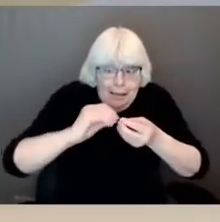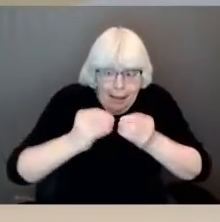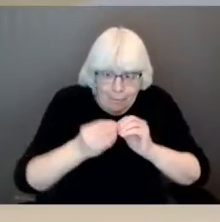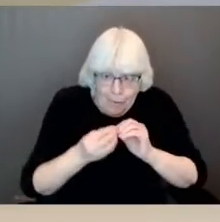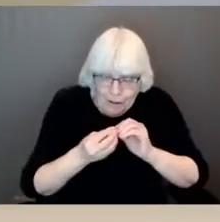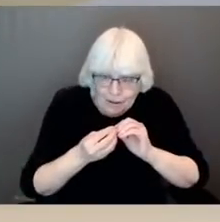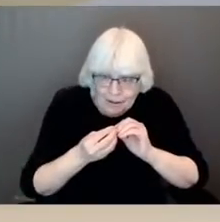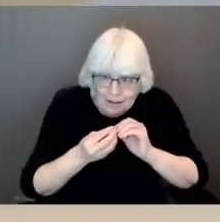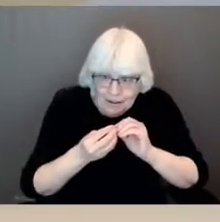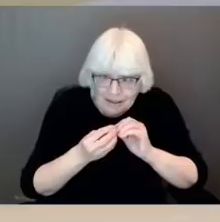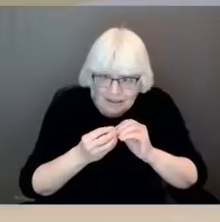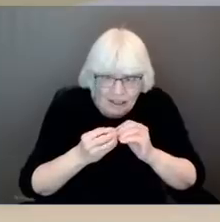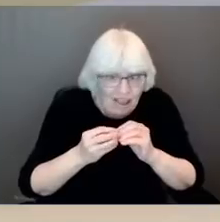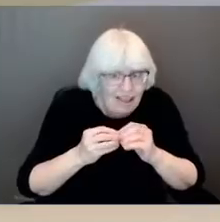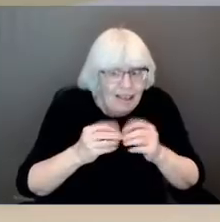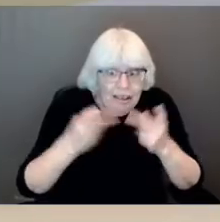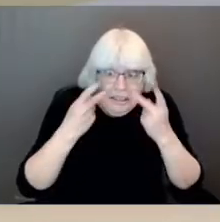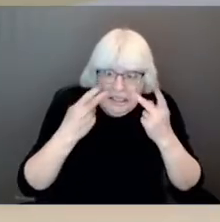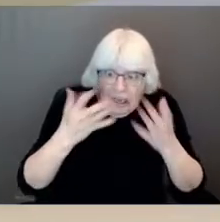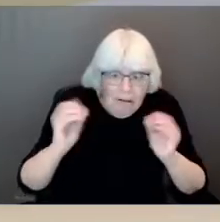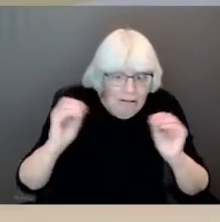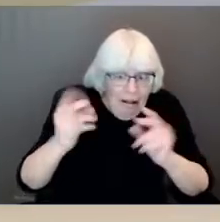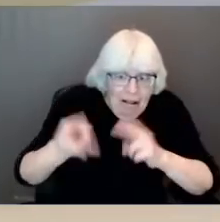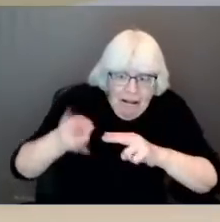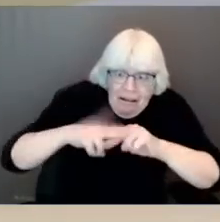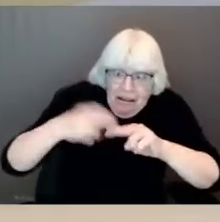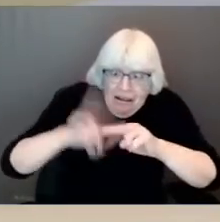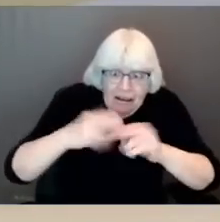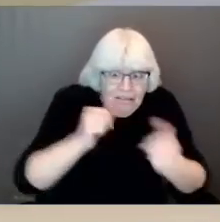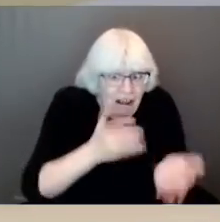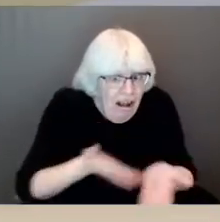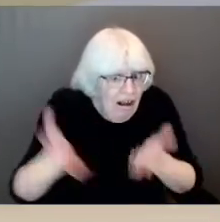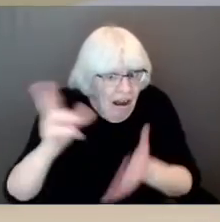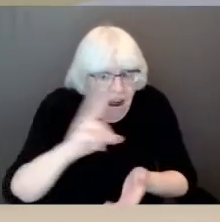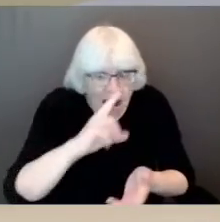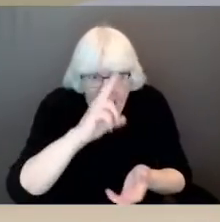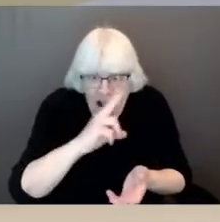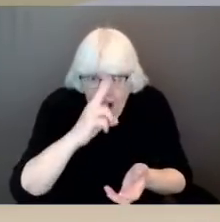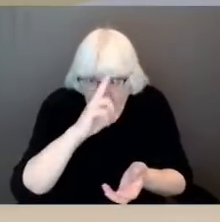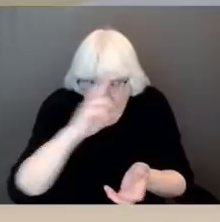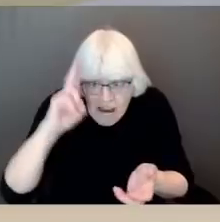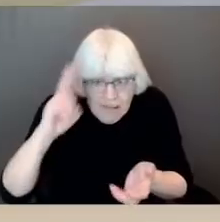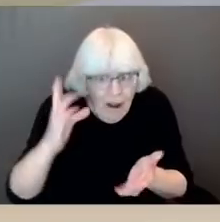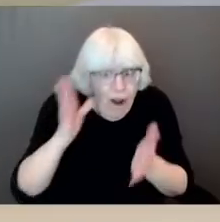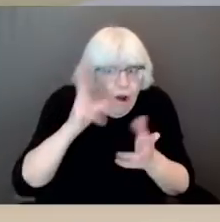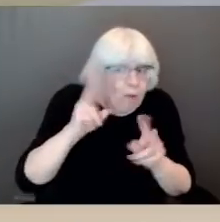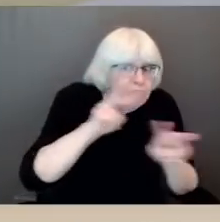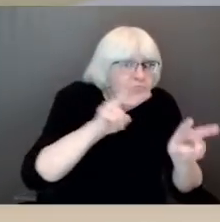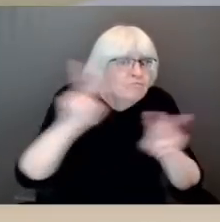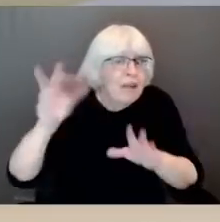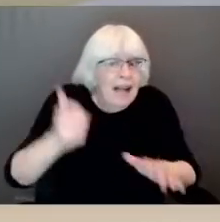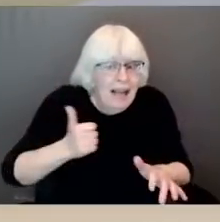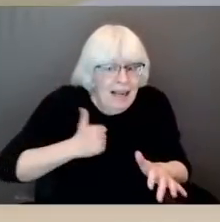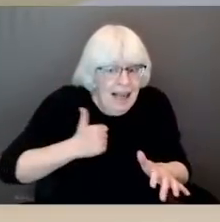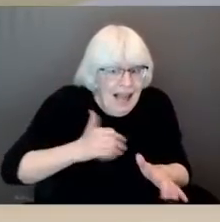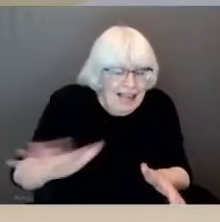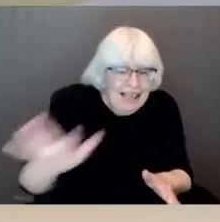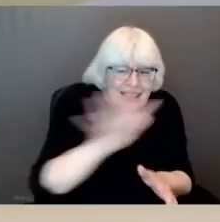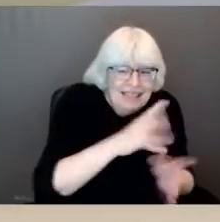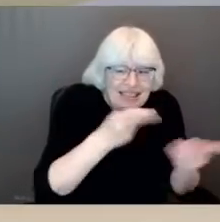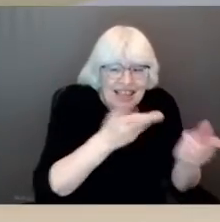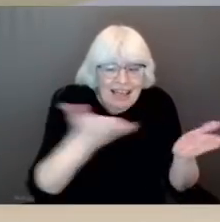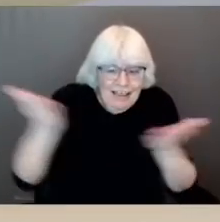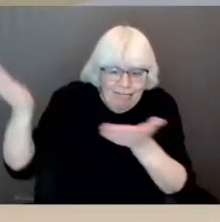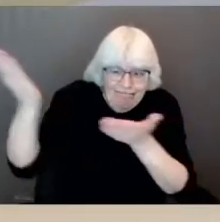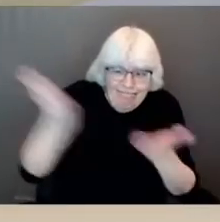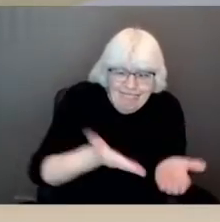various parts of the country, and the risk of importation and the risk of transmission is